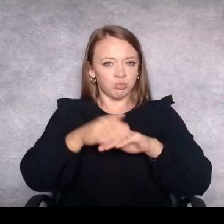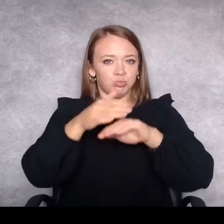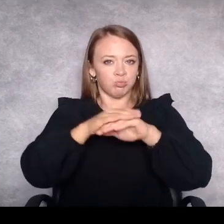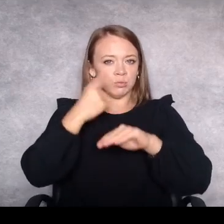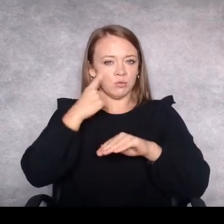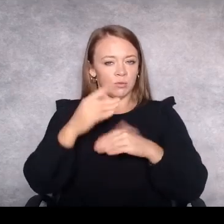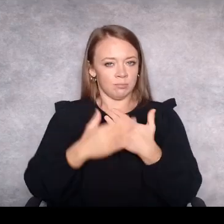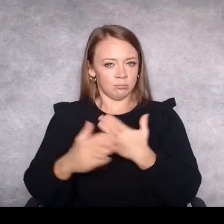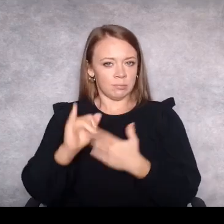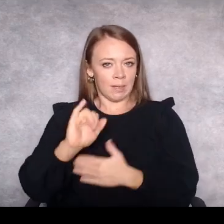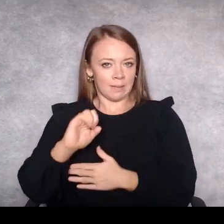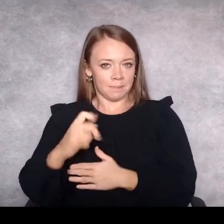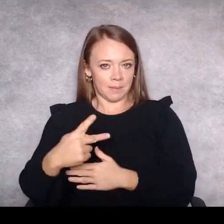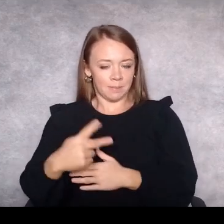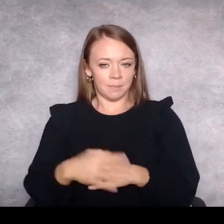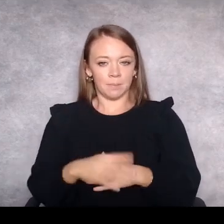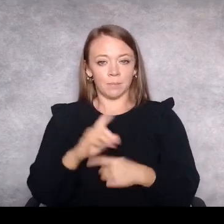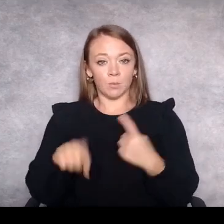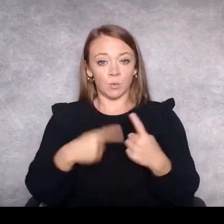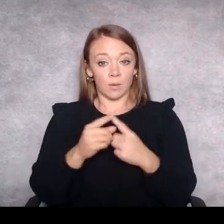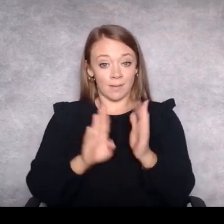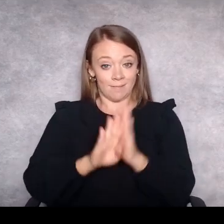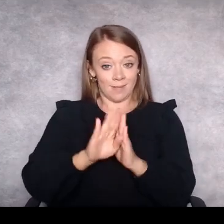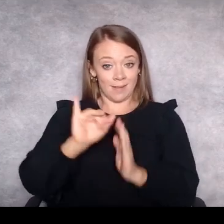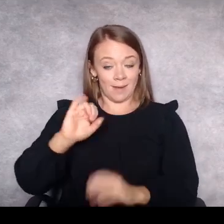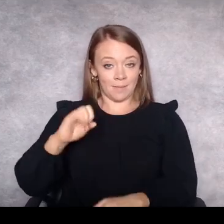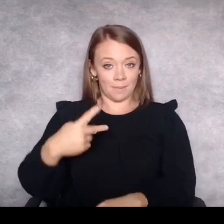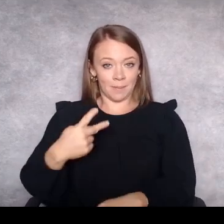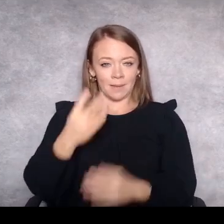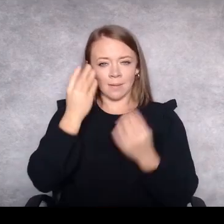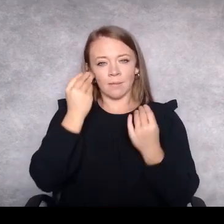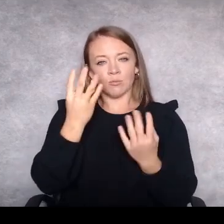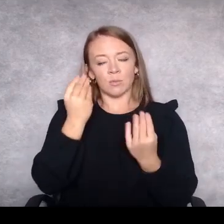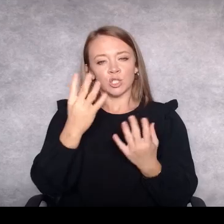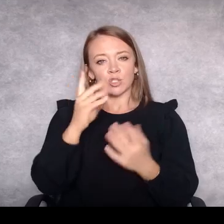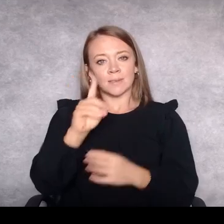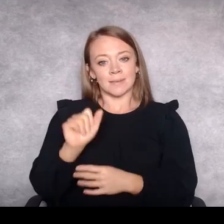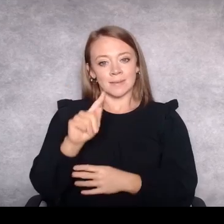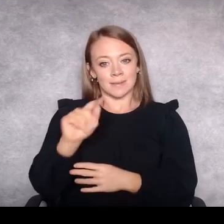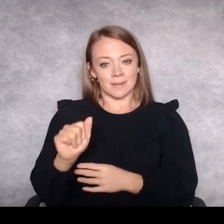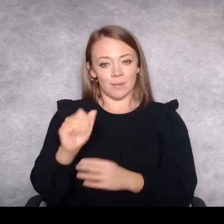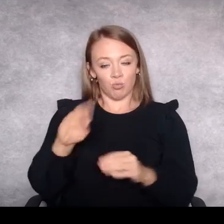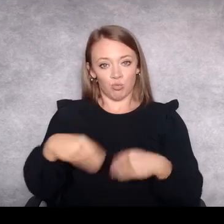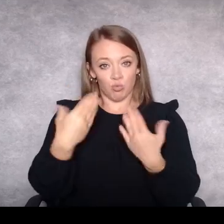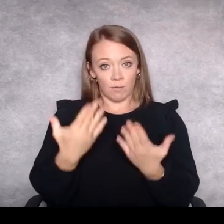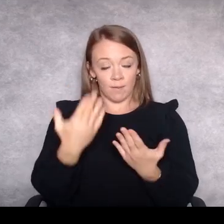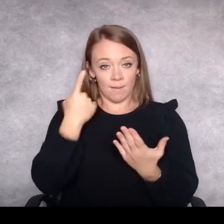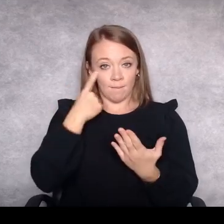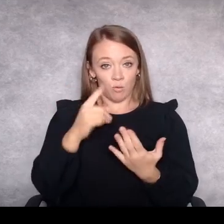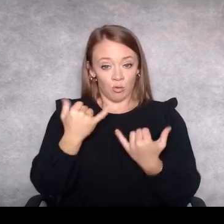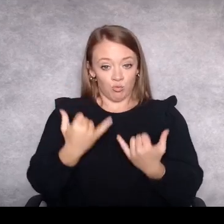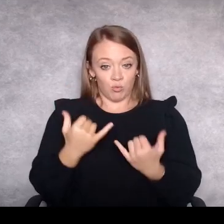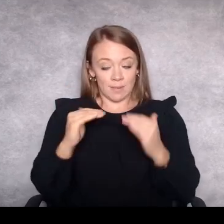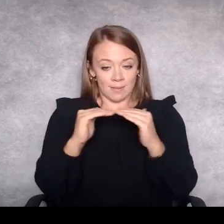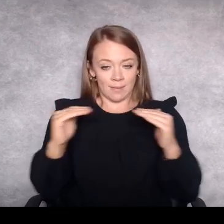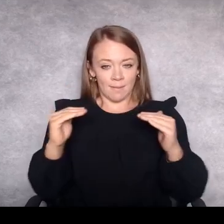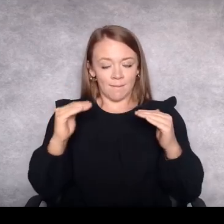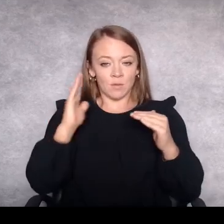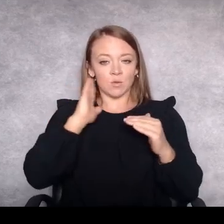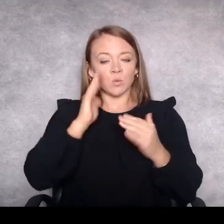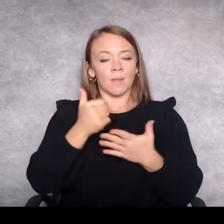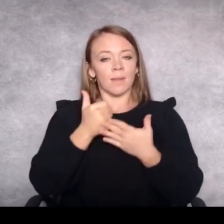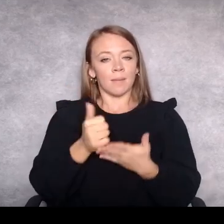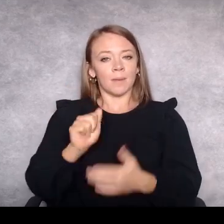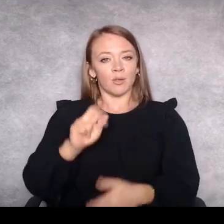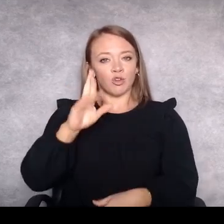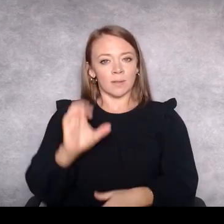IEP. As the ARC builds that IEP, the information and data provided in the present levels are going to